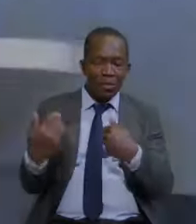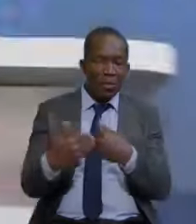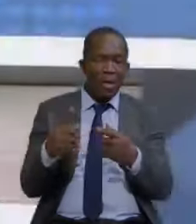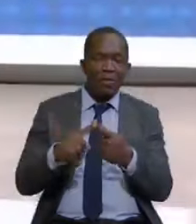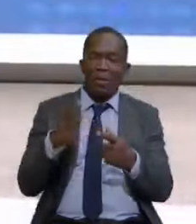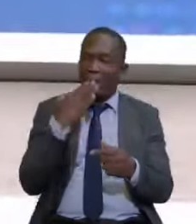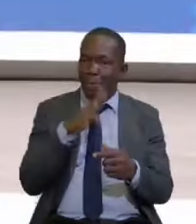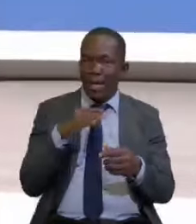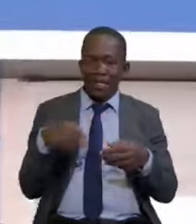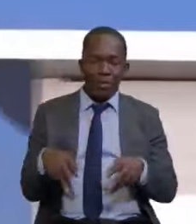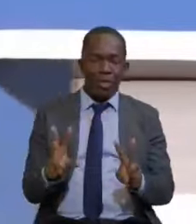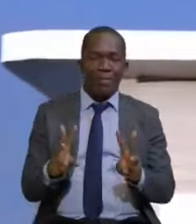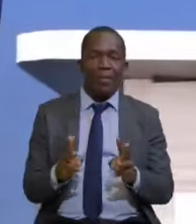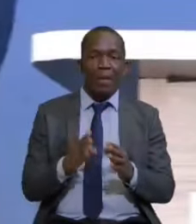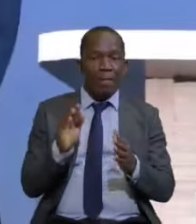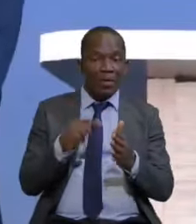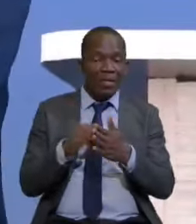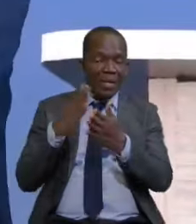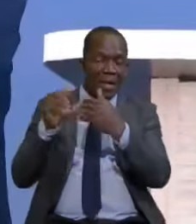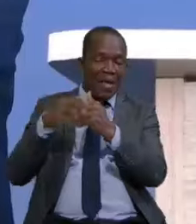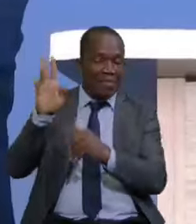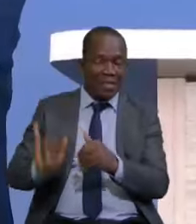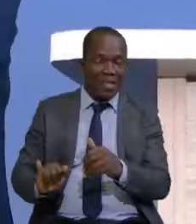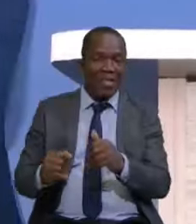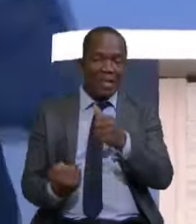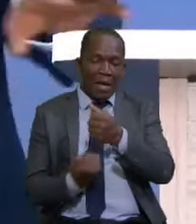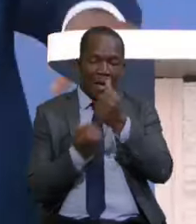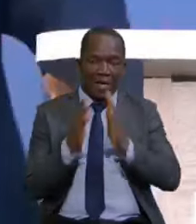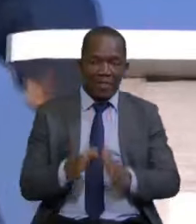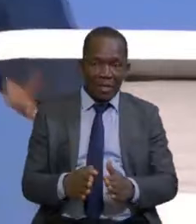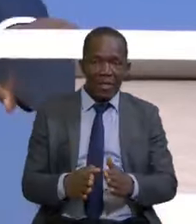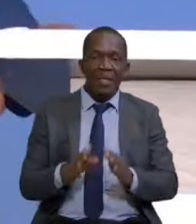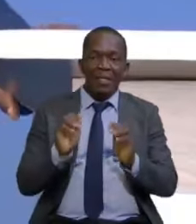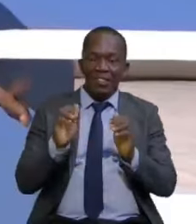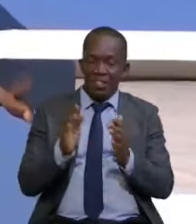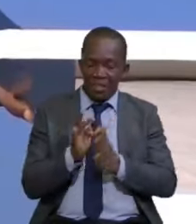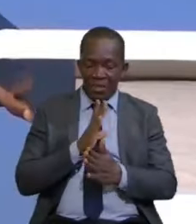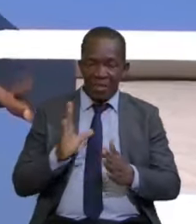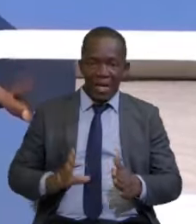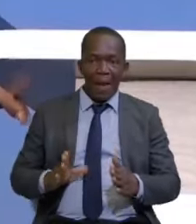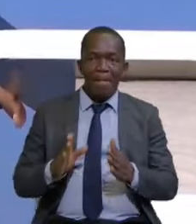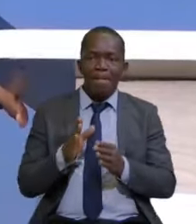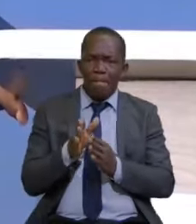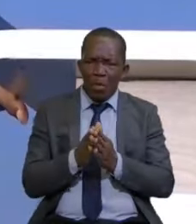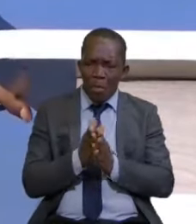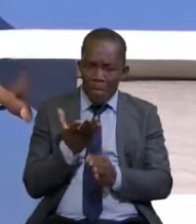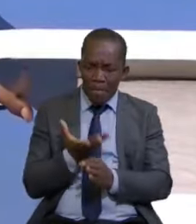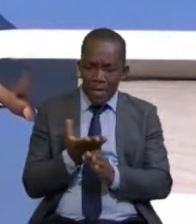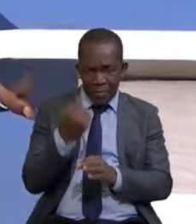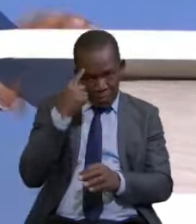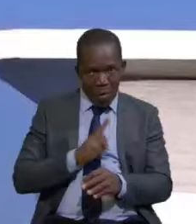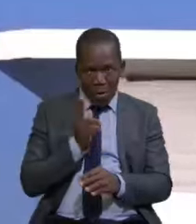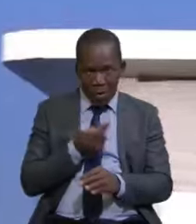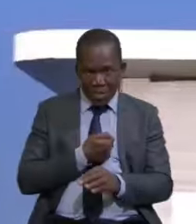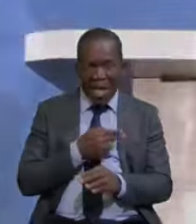advocate, that's the Lord Jesus Christ, he pleads for us. We're forgiven, but not only that we're